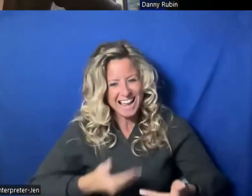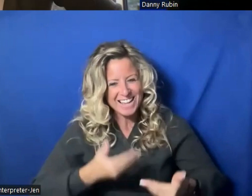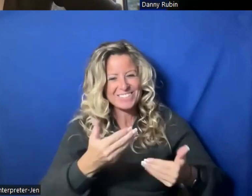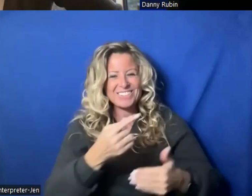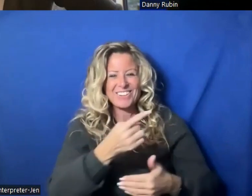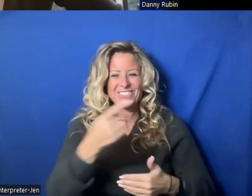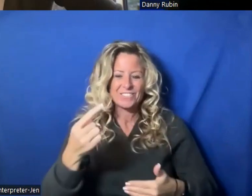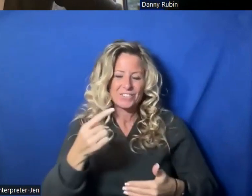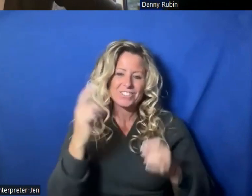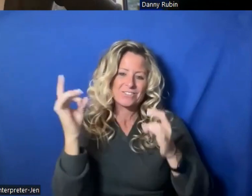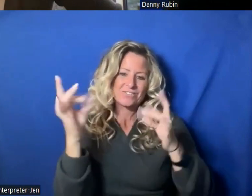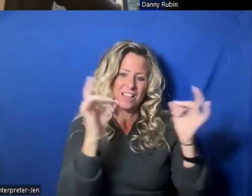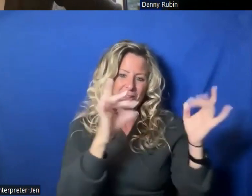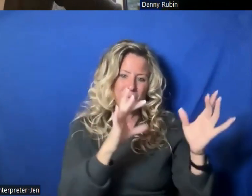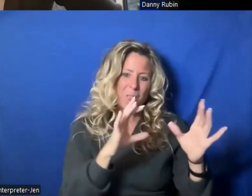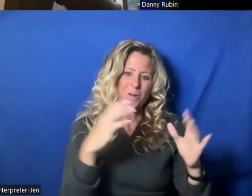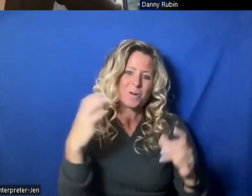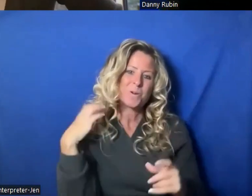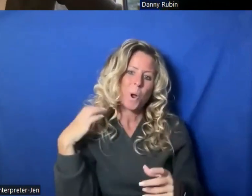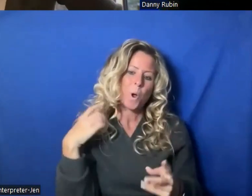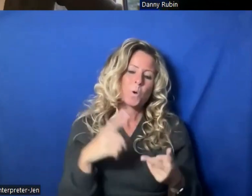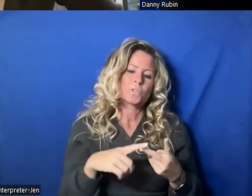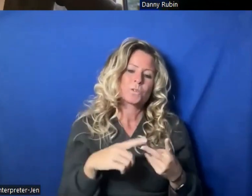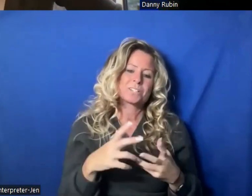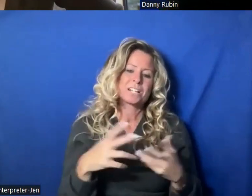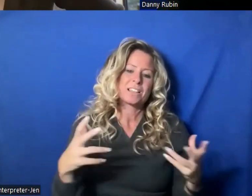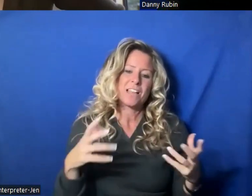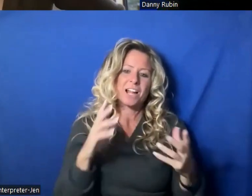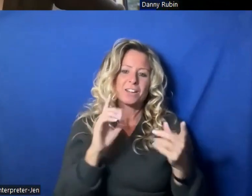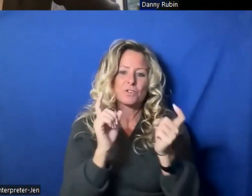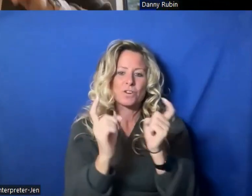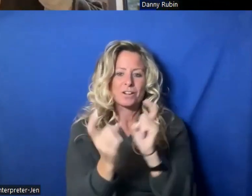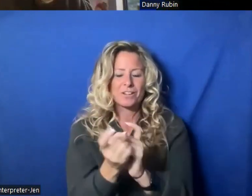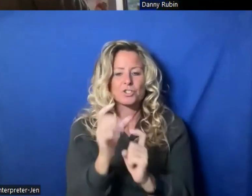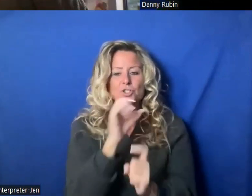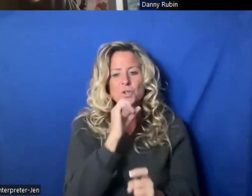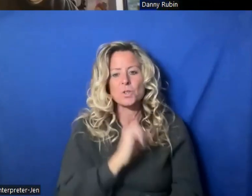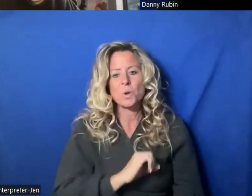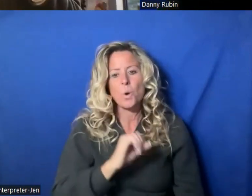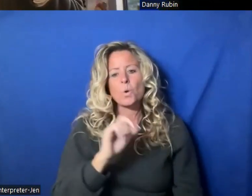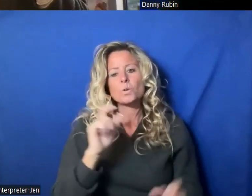first volleyball coach. And then we did a lot of renovation to the old gym.